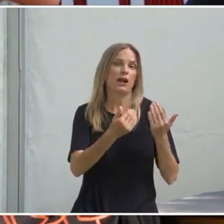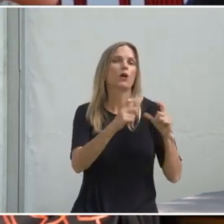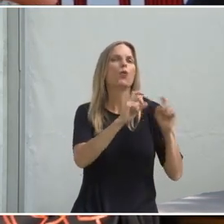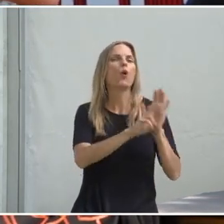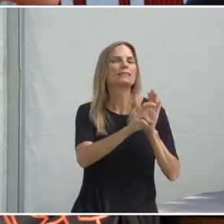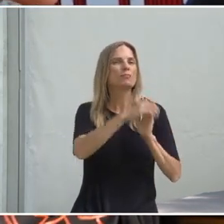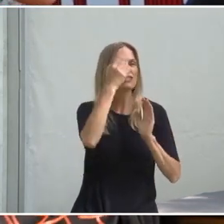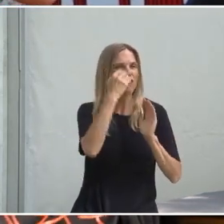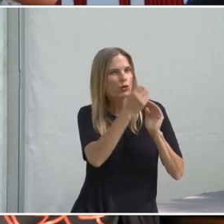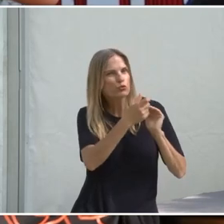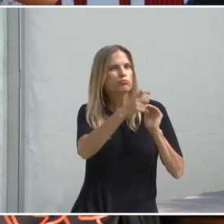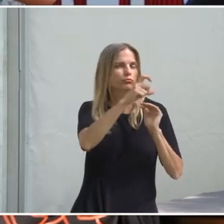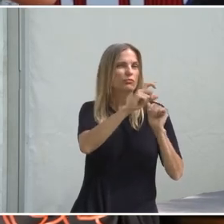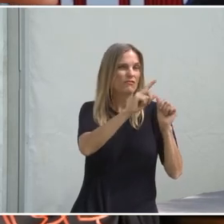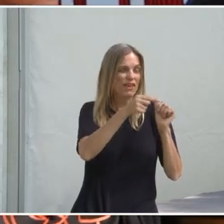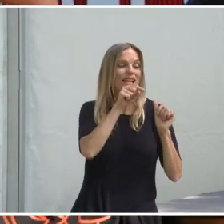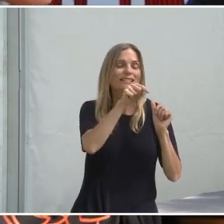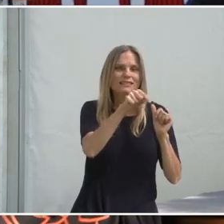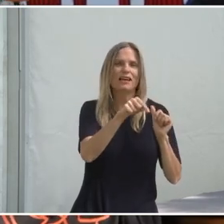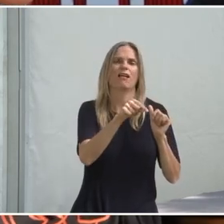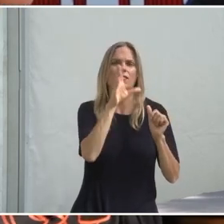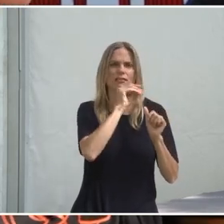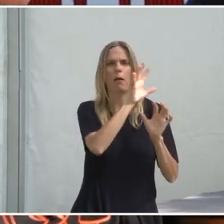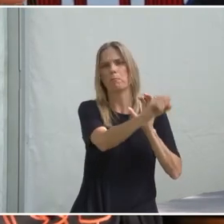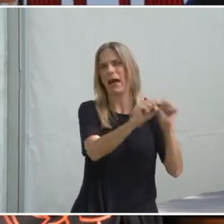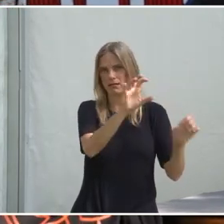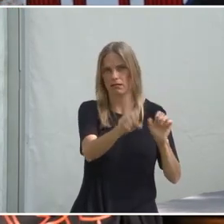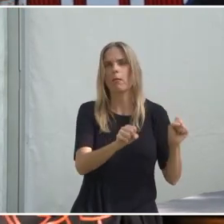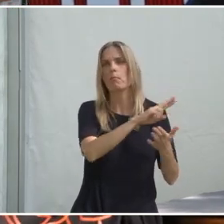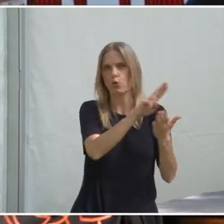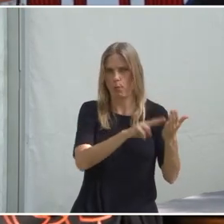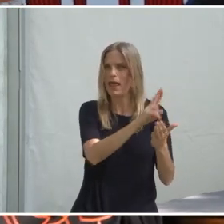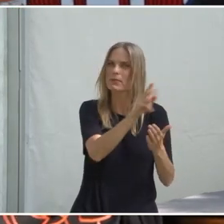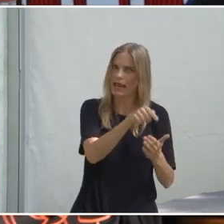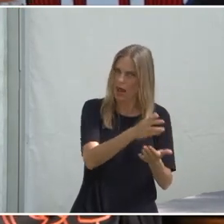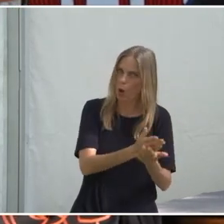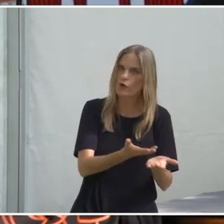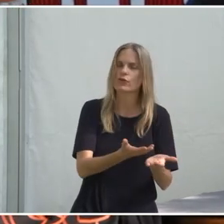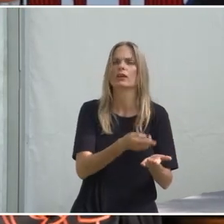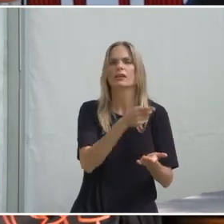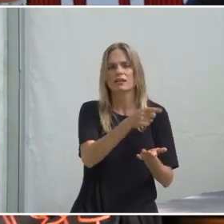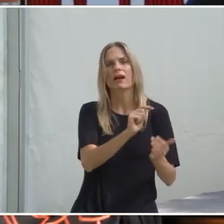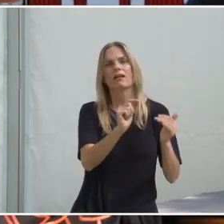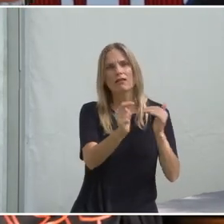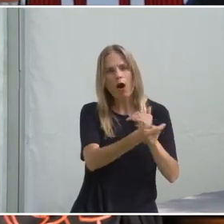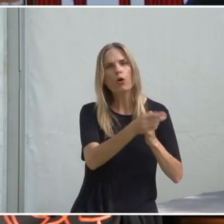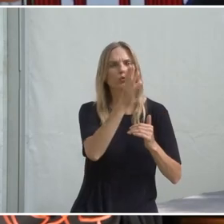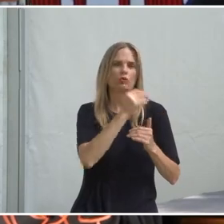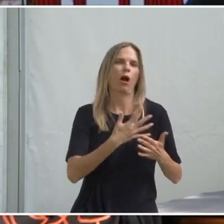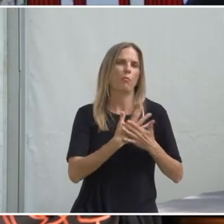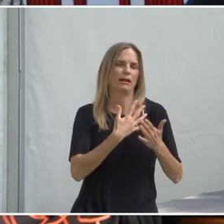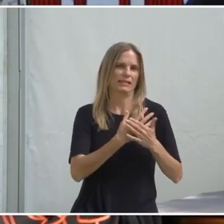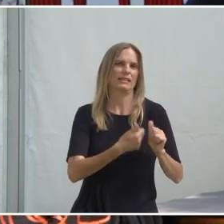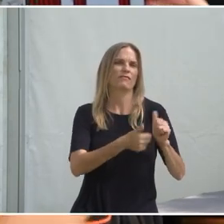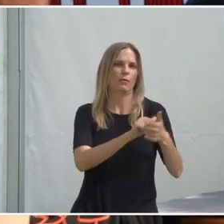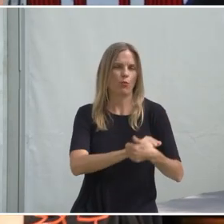the place where we could start noticing the people and try to actually be active in